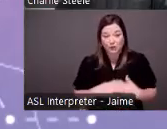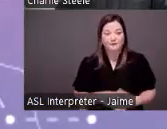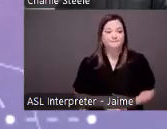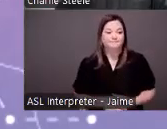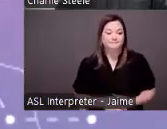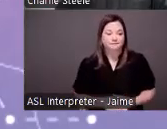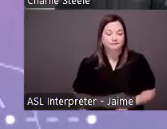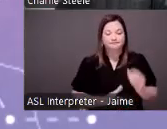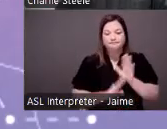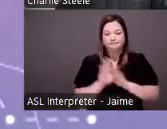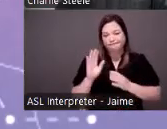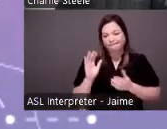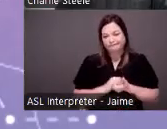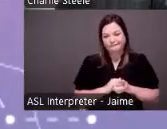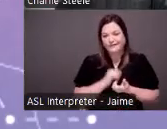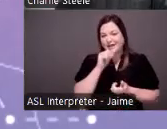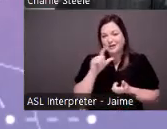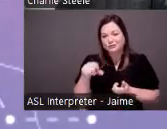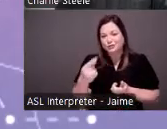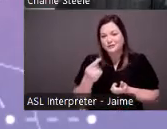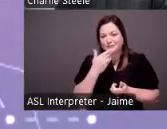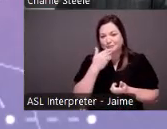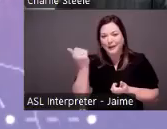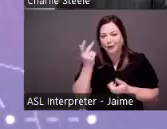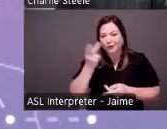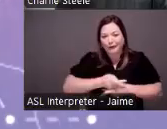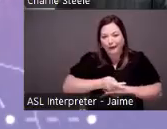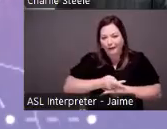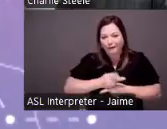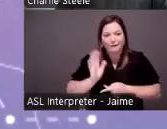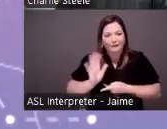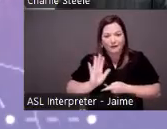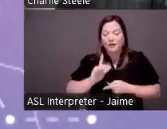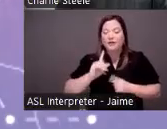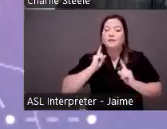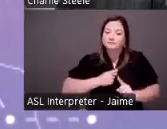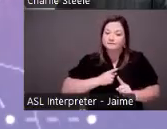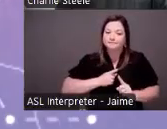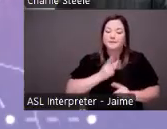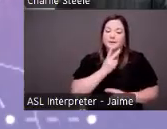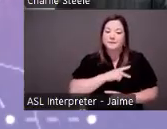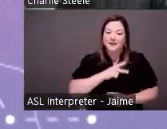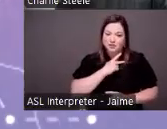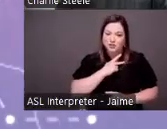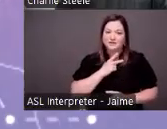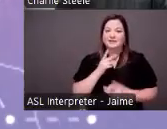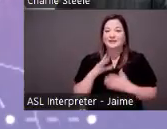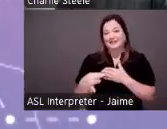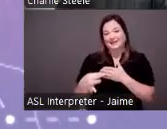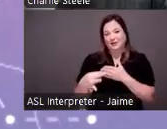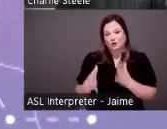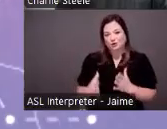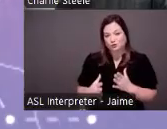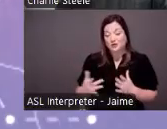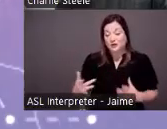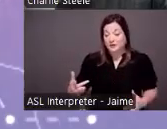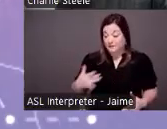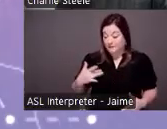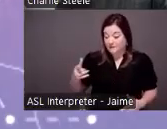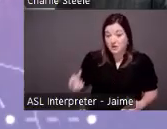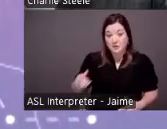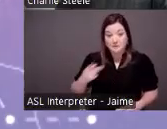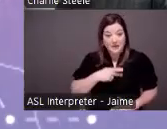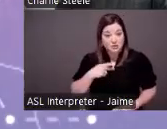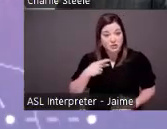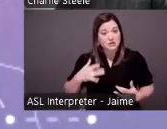is not just about better care, it's about creating patient leaders. Um, when patients feel confident and supported,